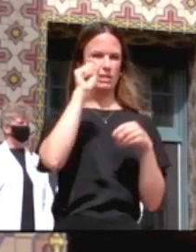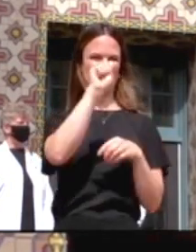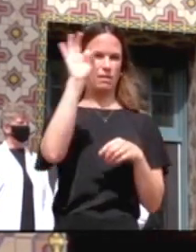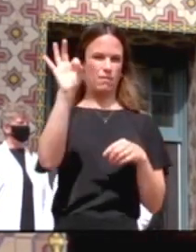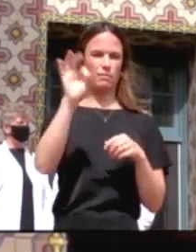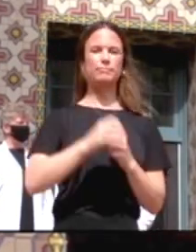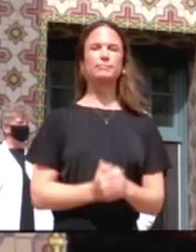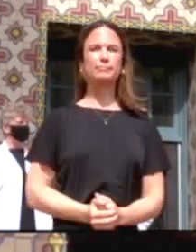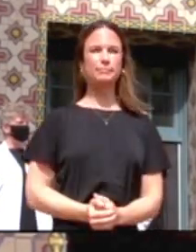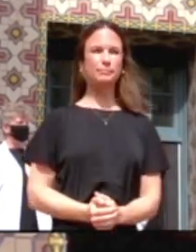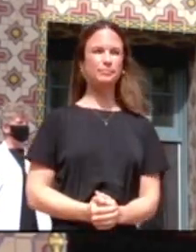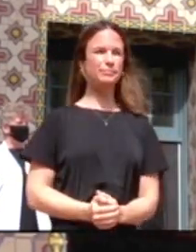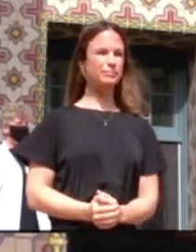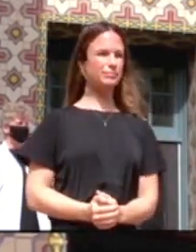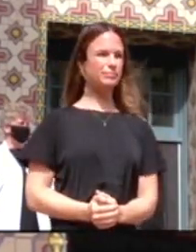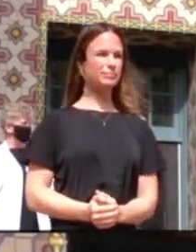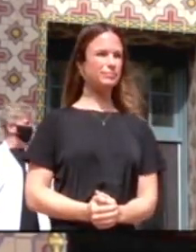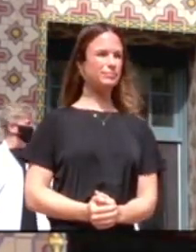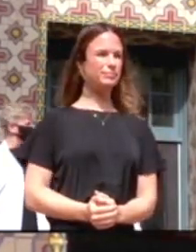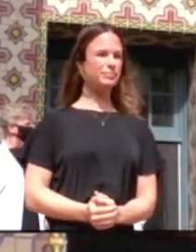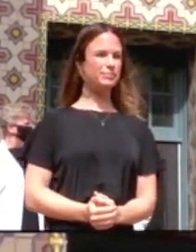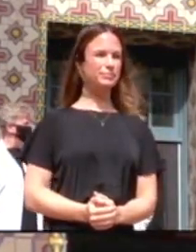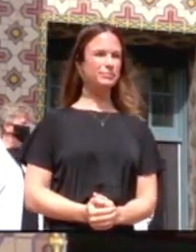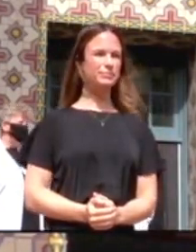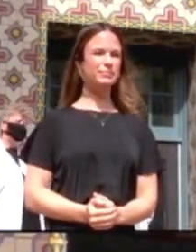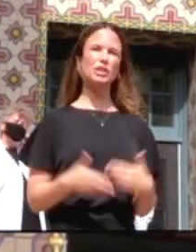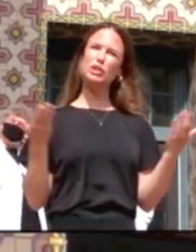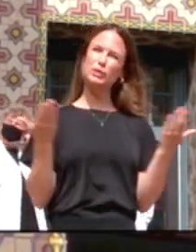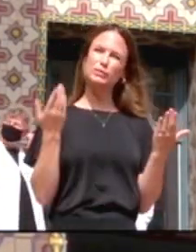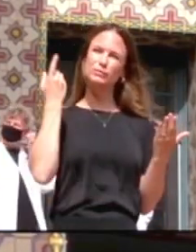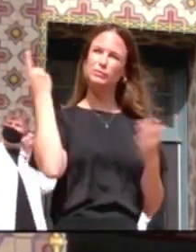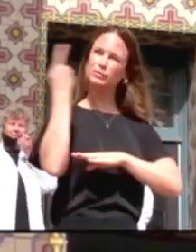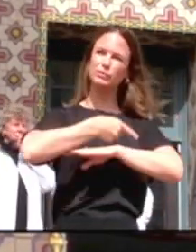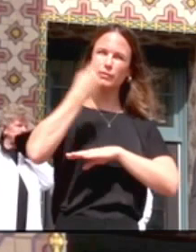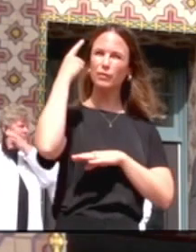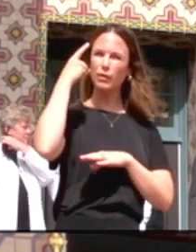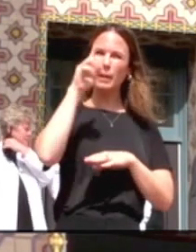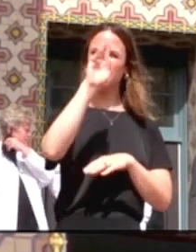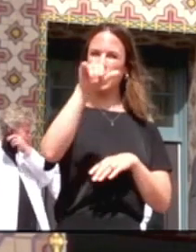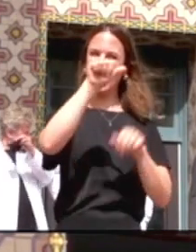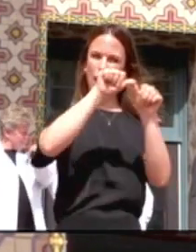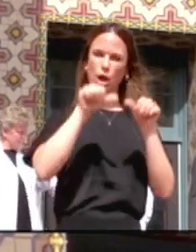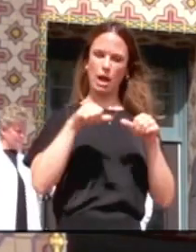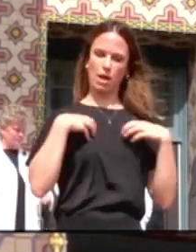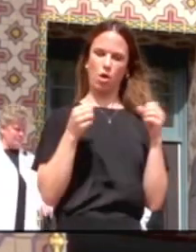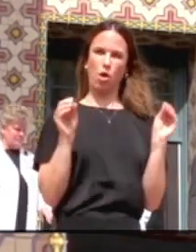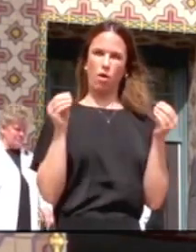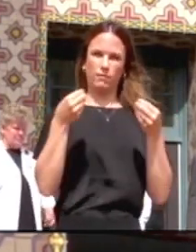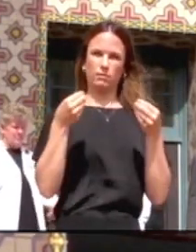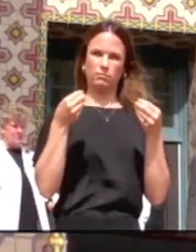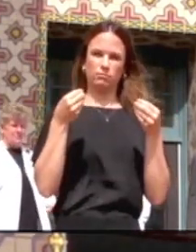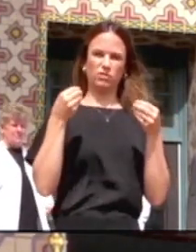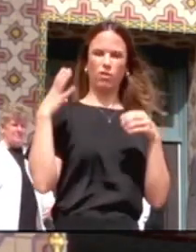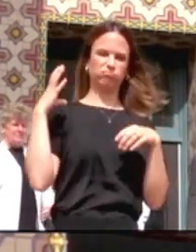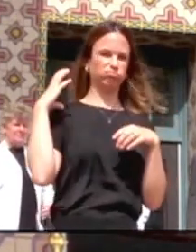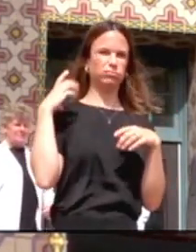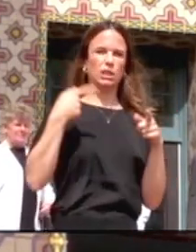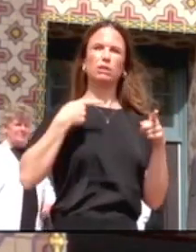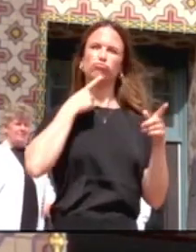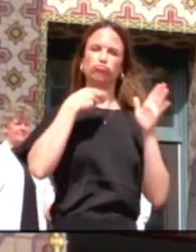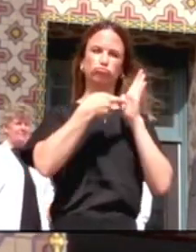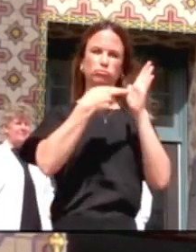Francisco. And we're here this morning as Bay Area health officers representing the counties of San